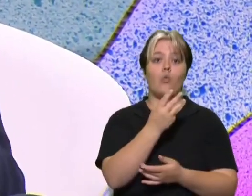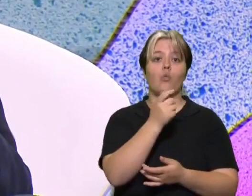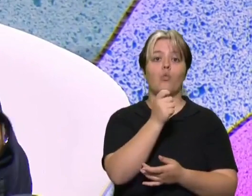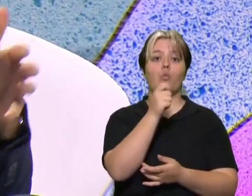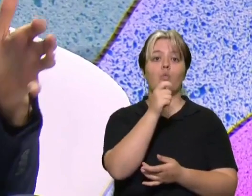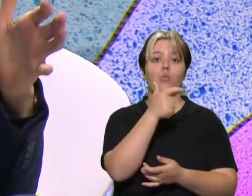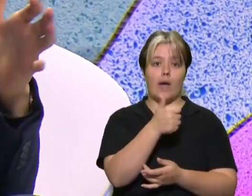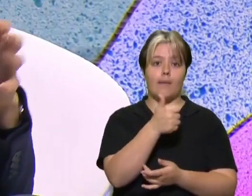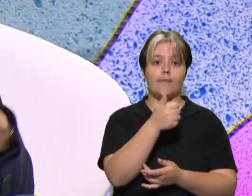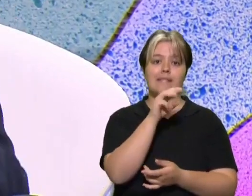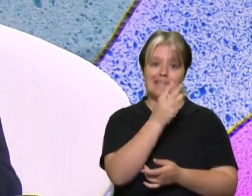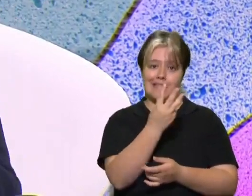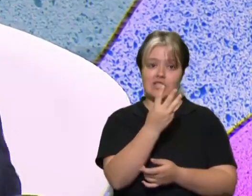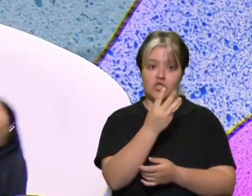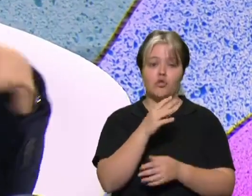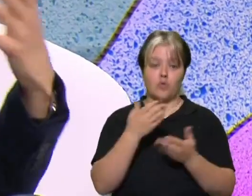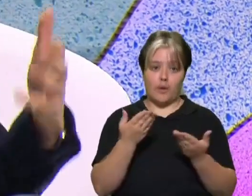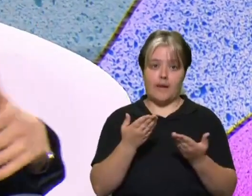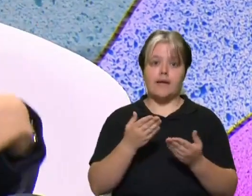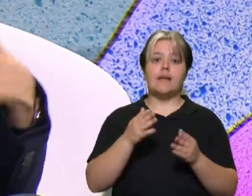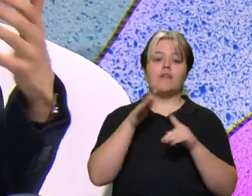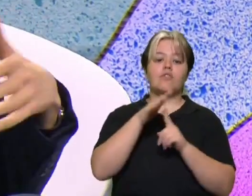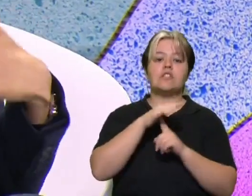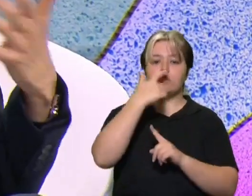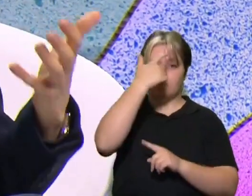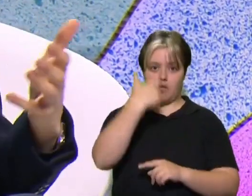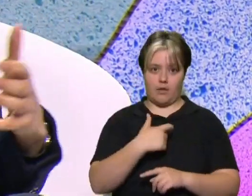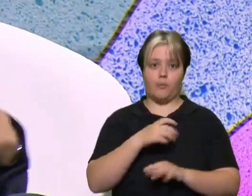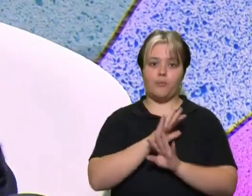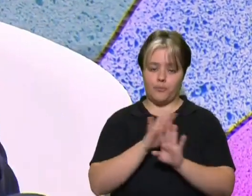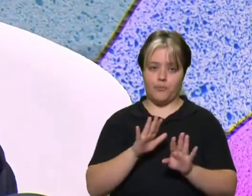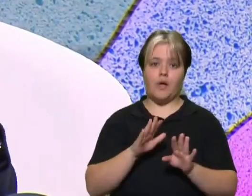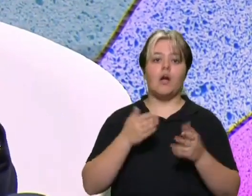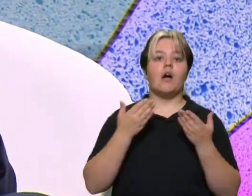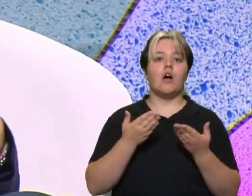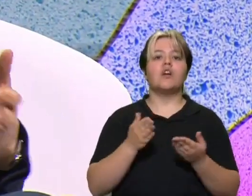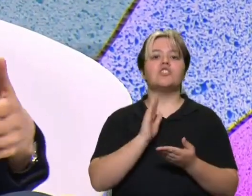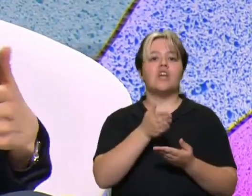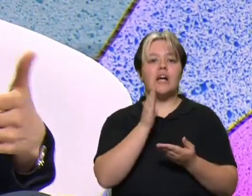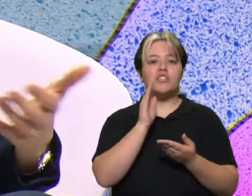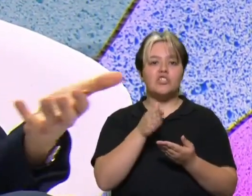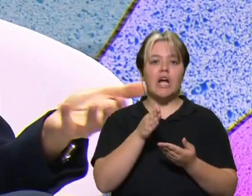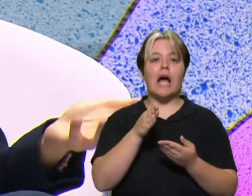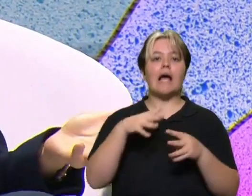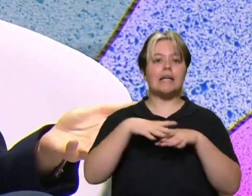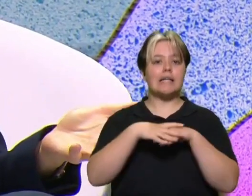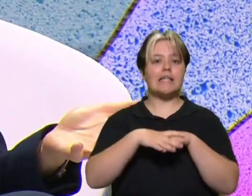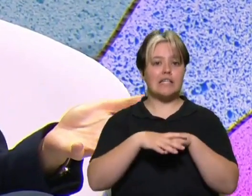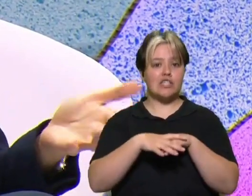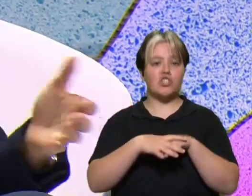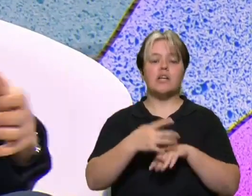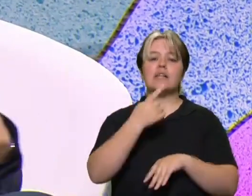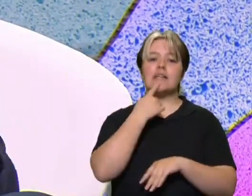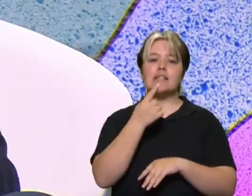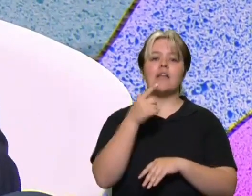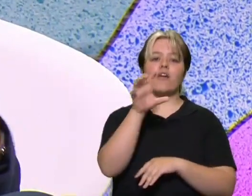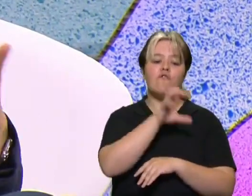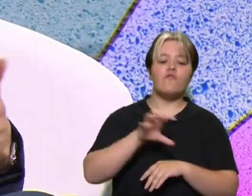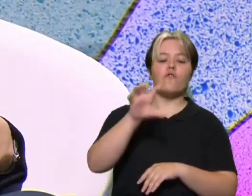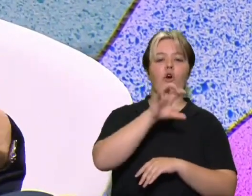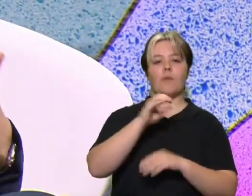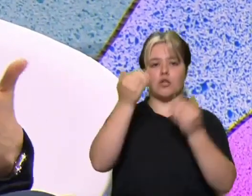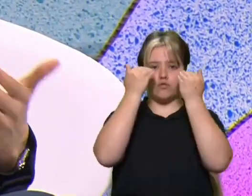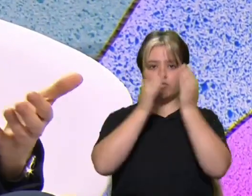There are already many national, European, international rules that state